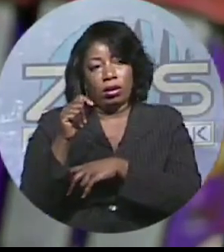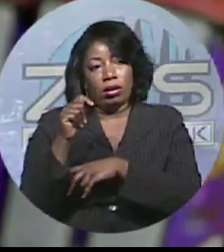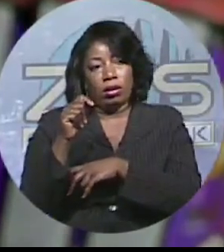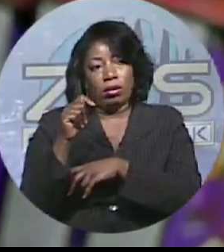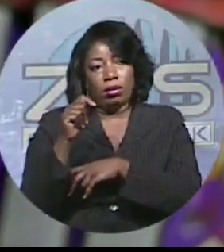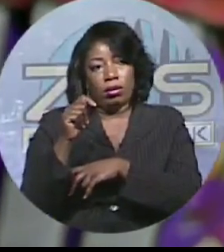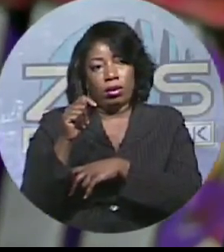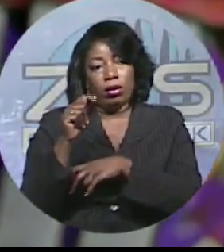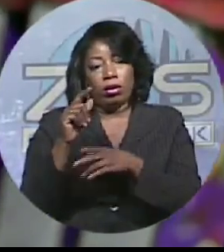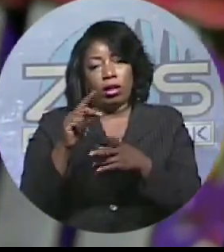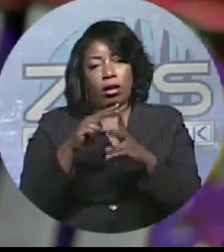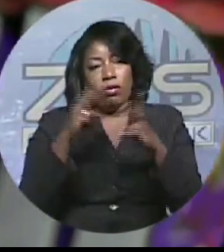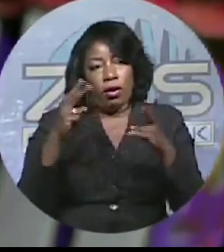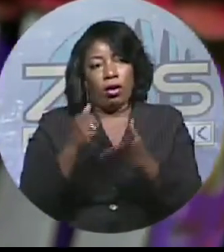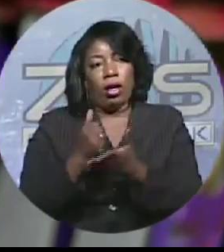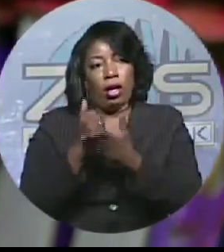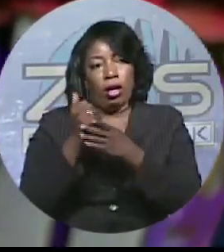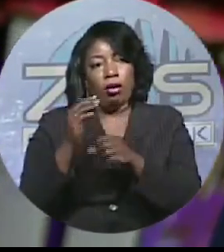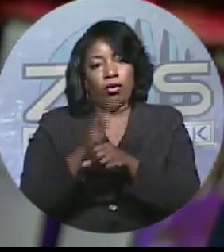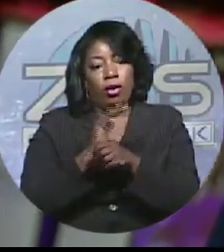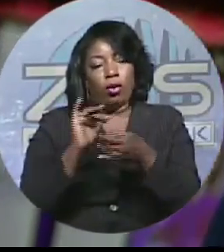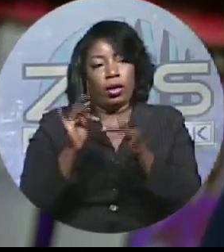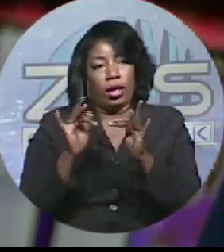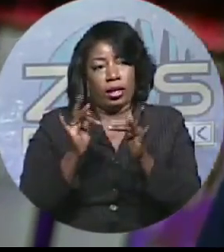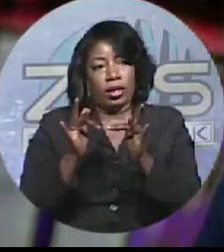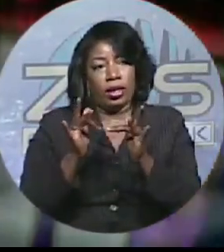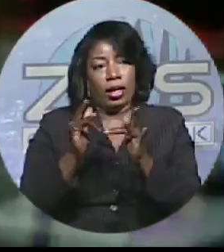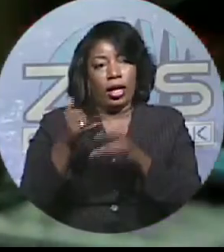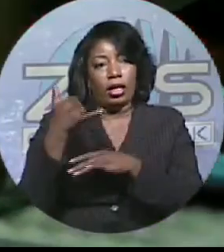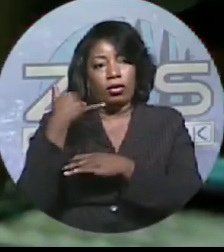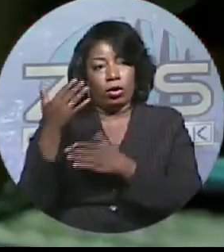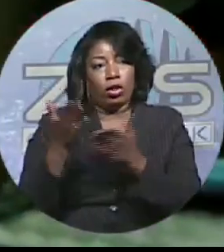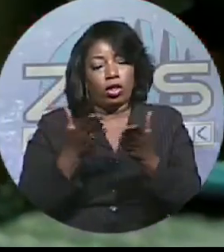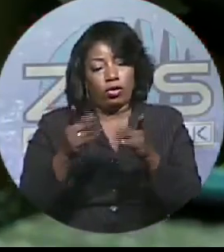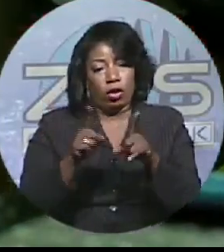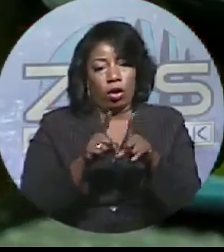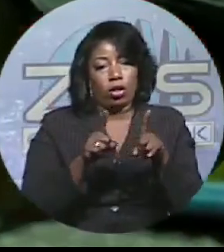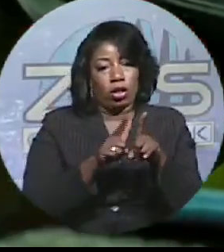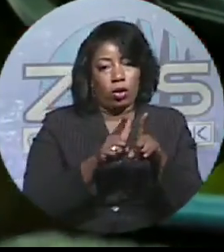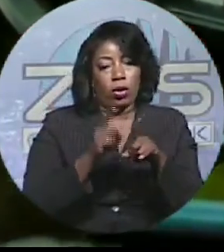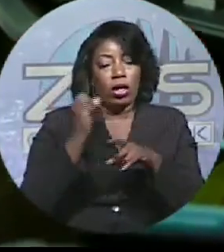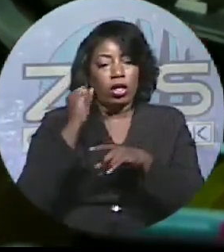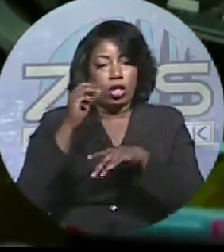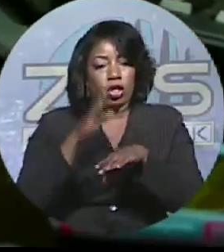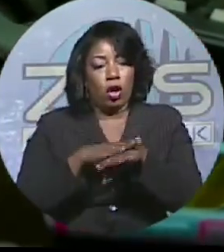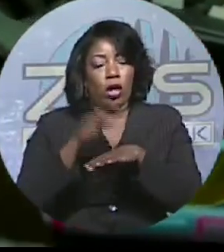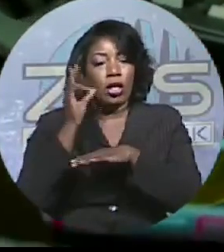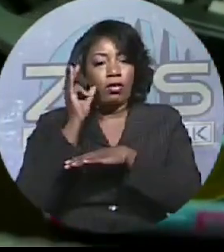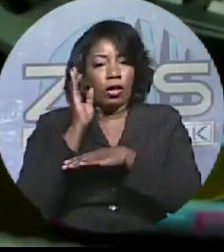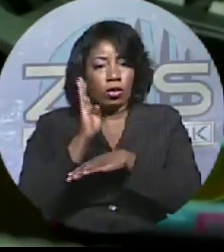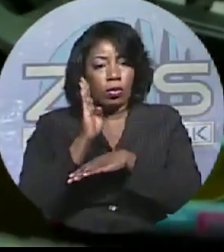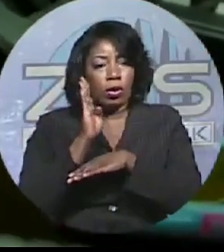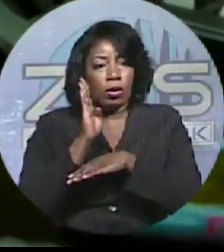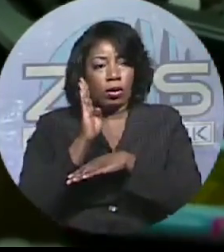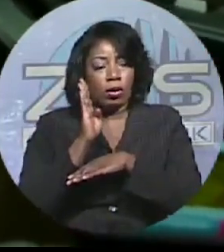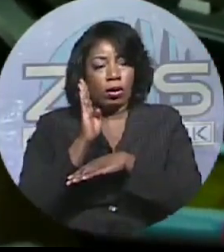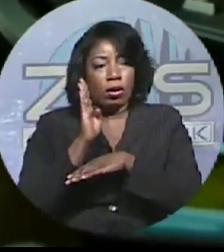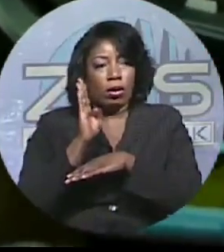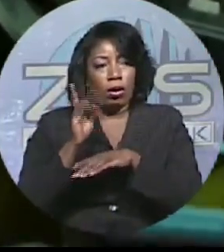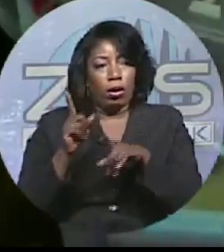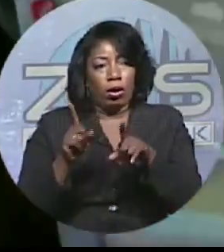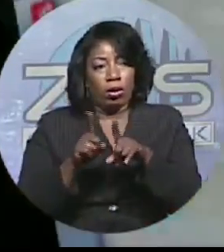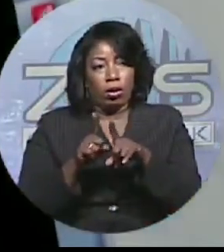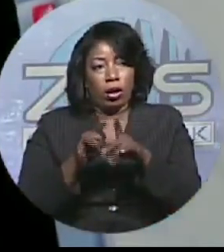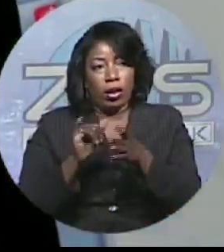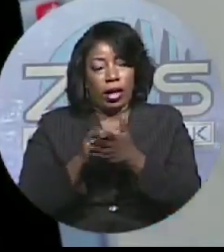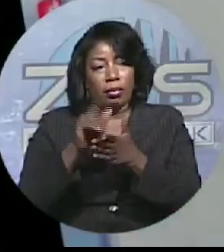they've just been very helpful with the internet service and the telephone service. She's on Facebook and Instagram too, and insists